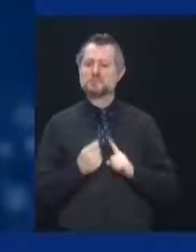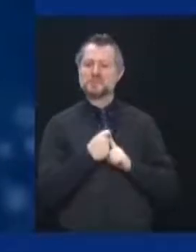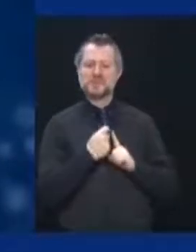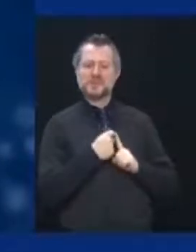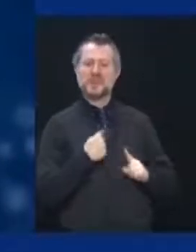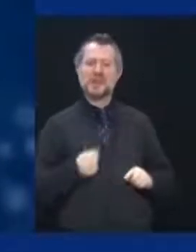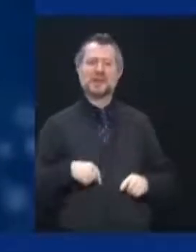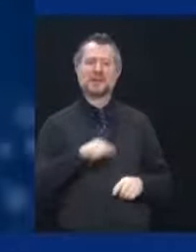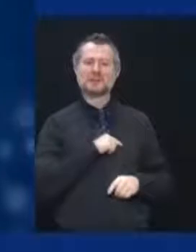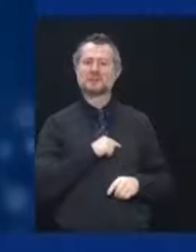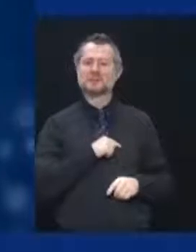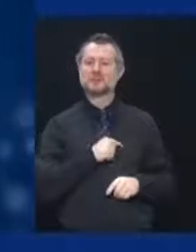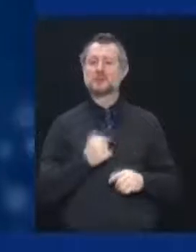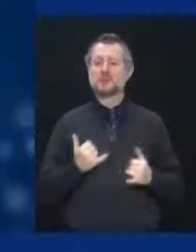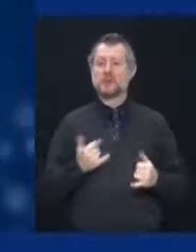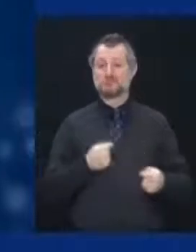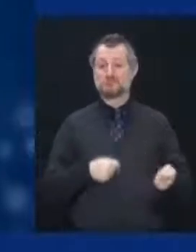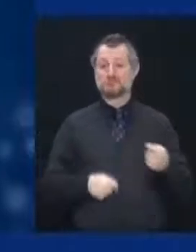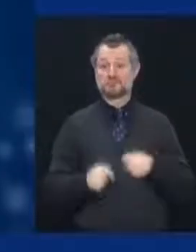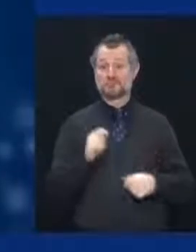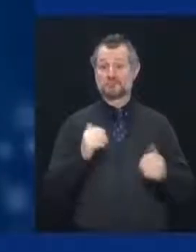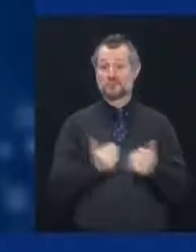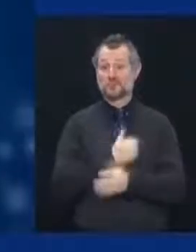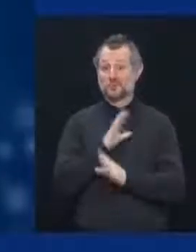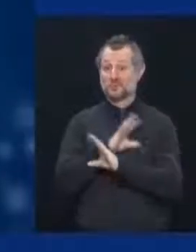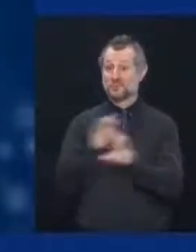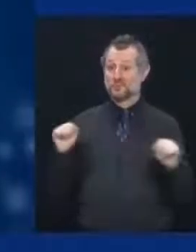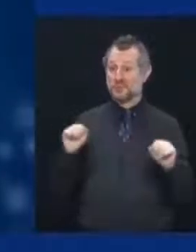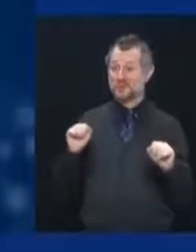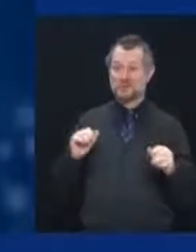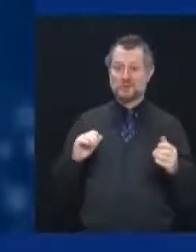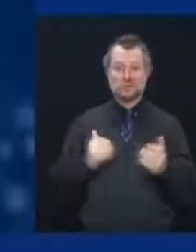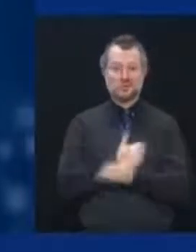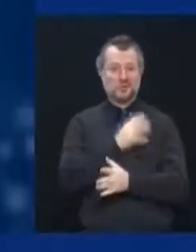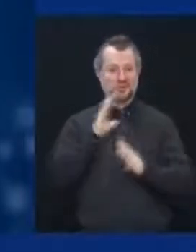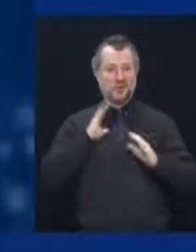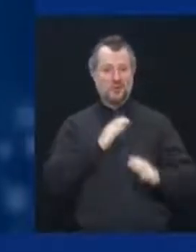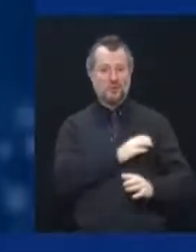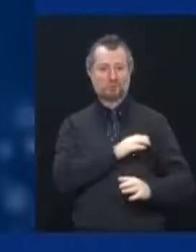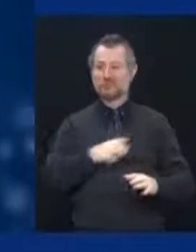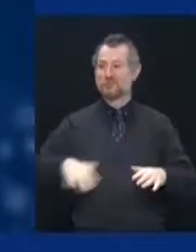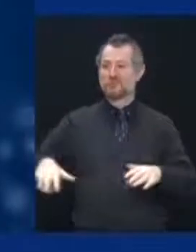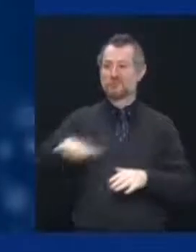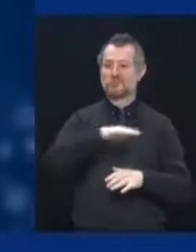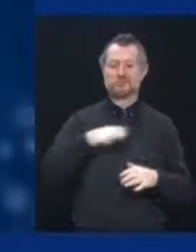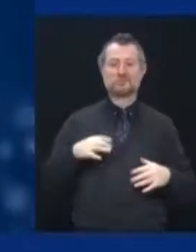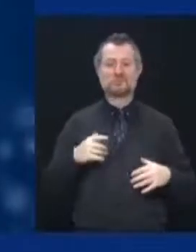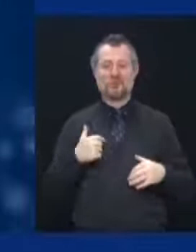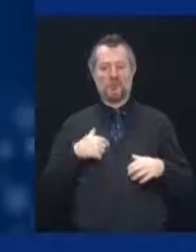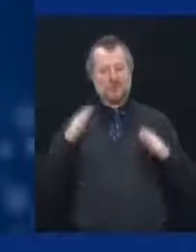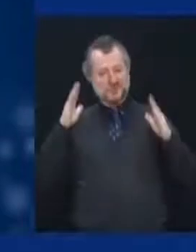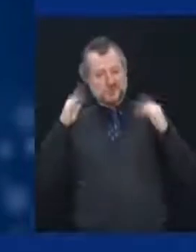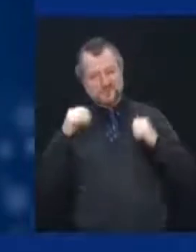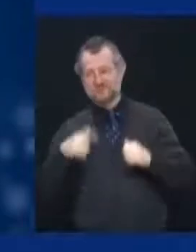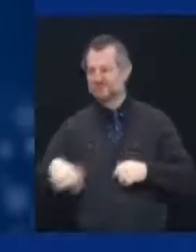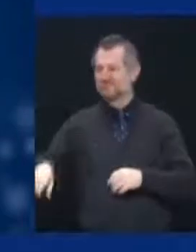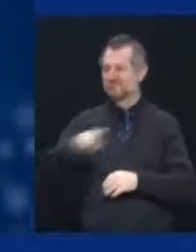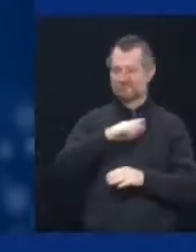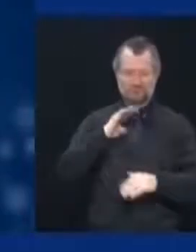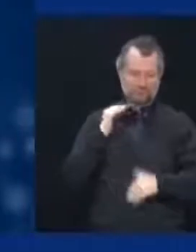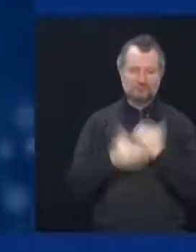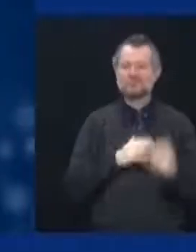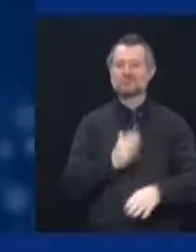new leadership. And we expect the new leadership to right the wrongs. There's a reason